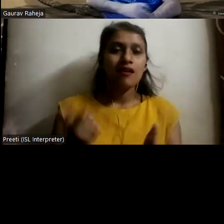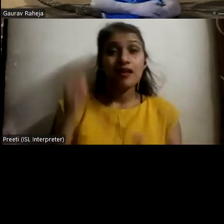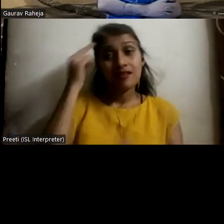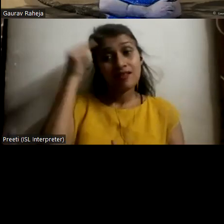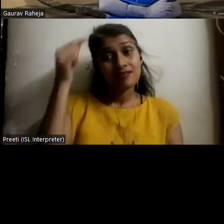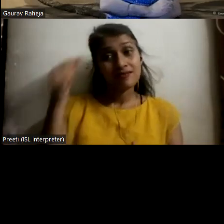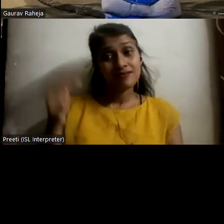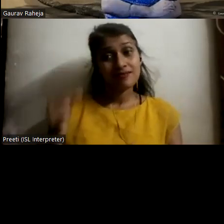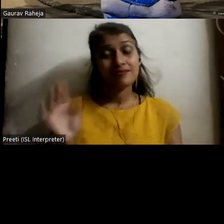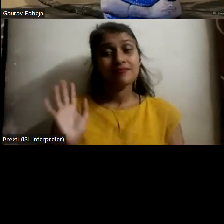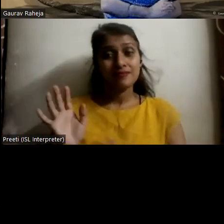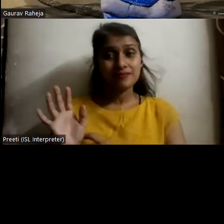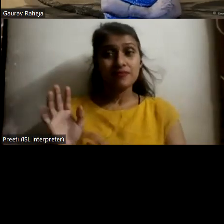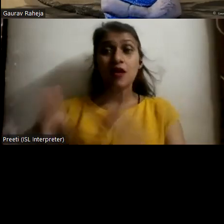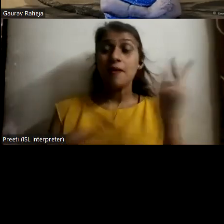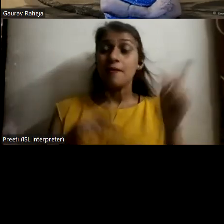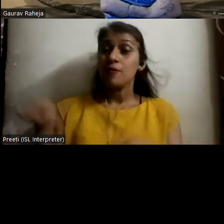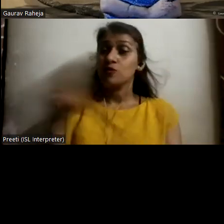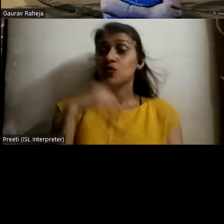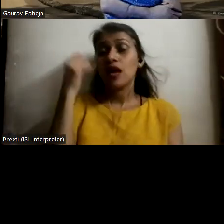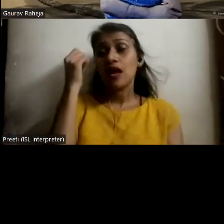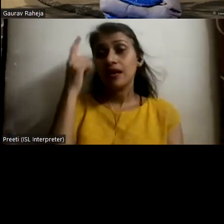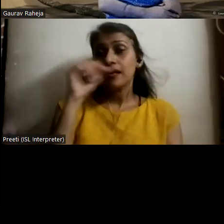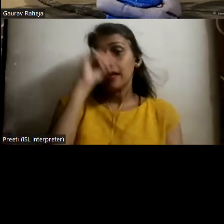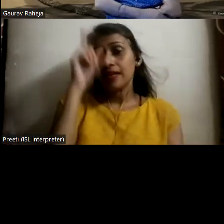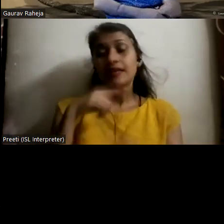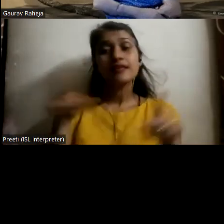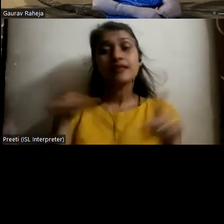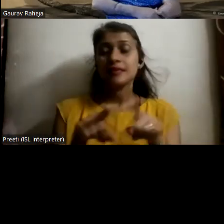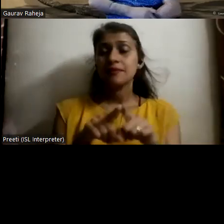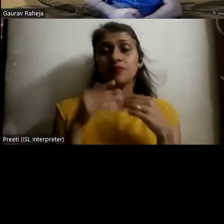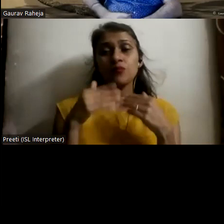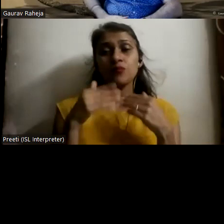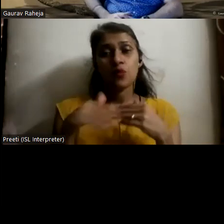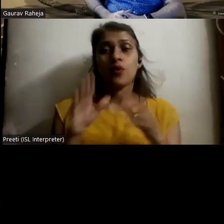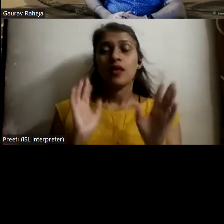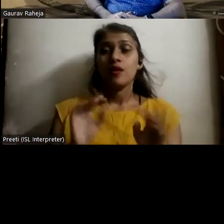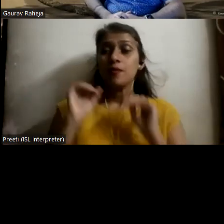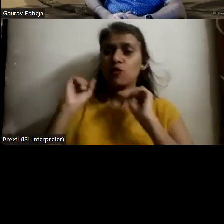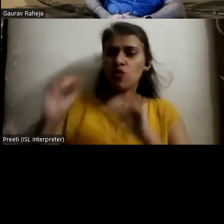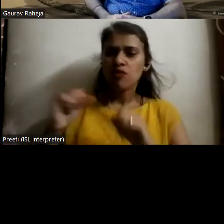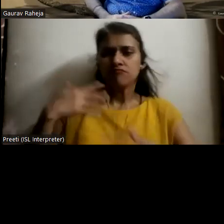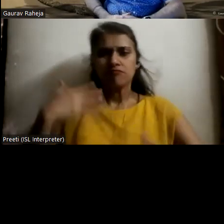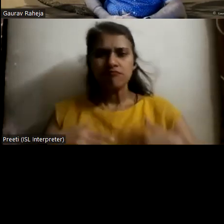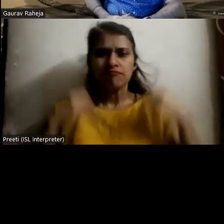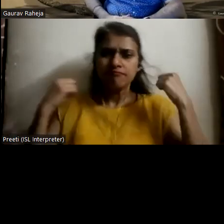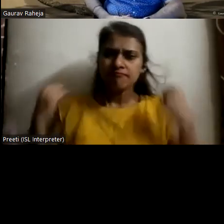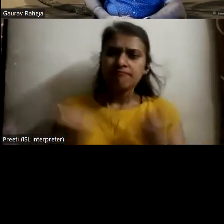happened in the remaining world. India also has been going through it, but India had its own struggles and